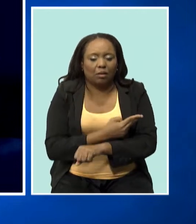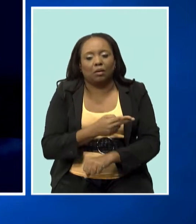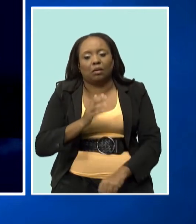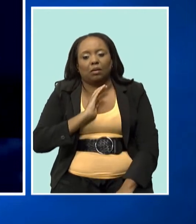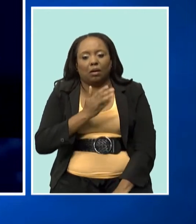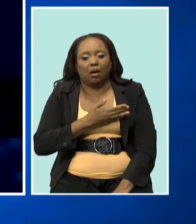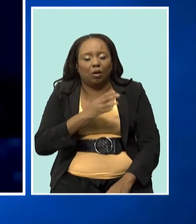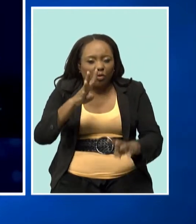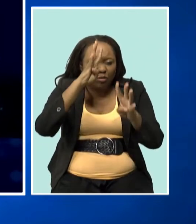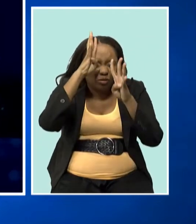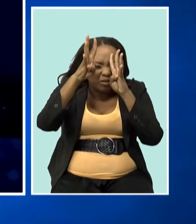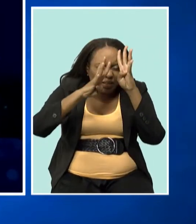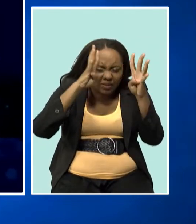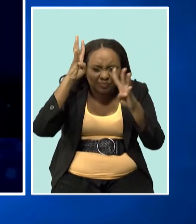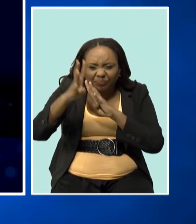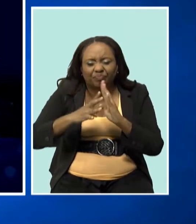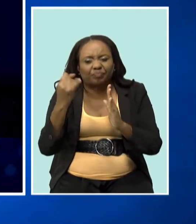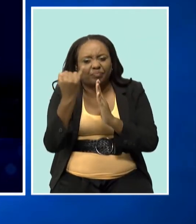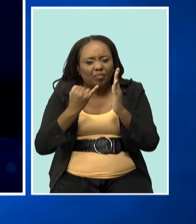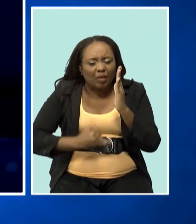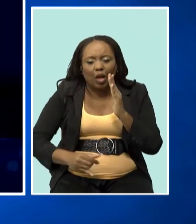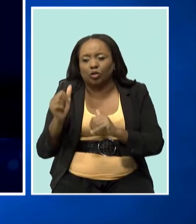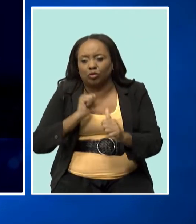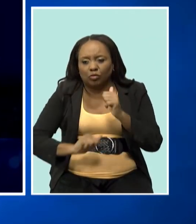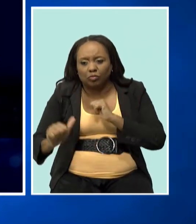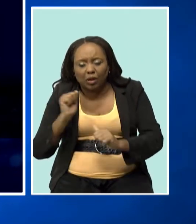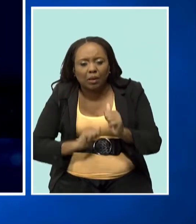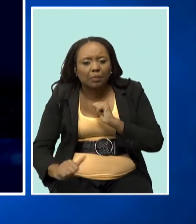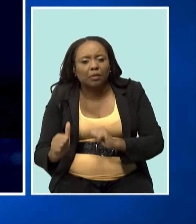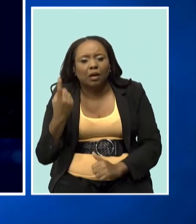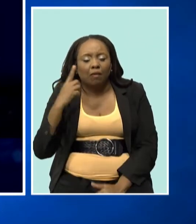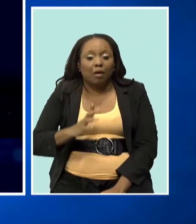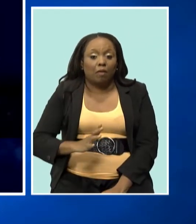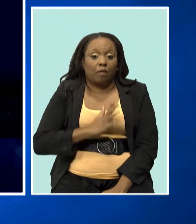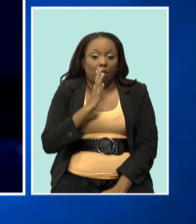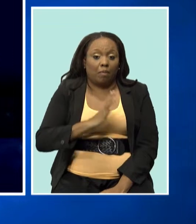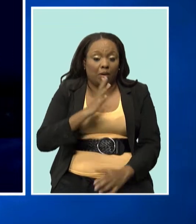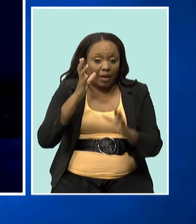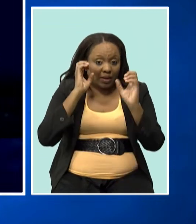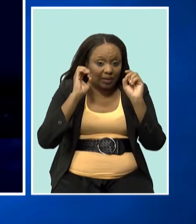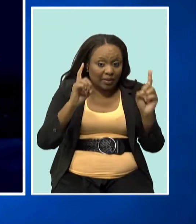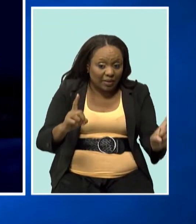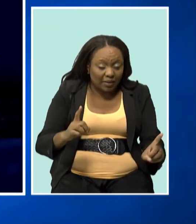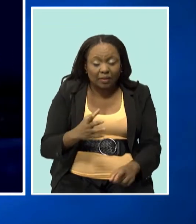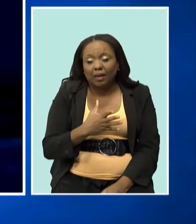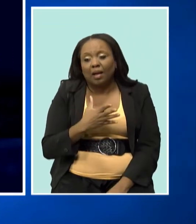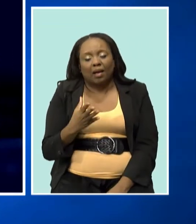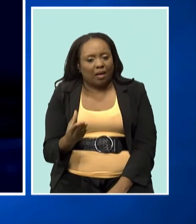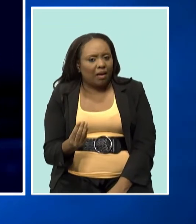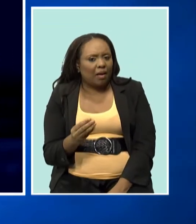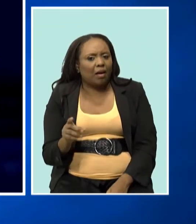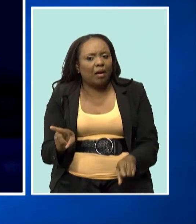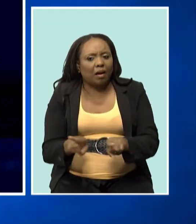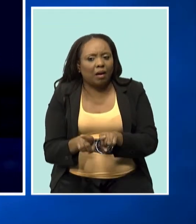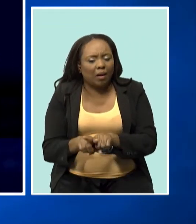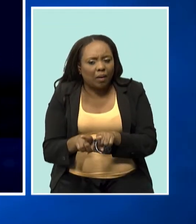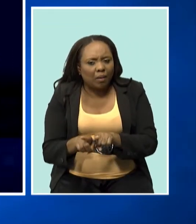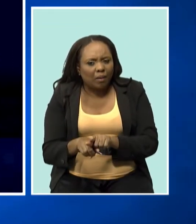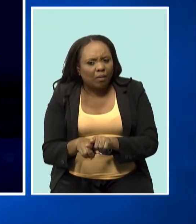On the eve of the renaming ceremony of the Vauxhall Primary School in honor of the late Shirley Chisholm, one Pan-Africanist is calling for